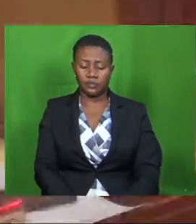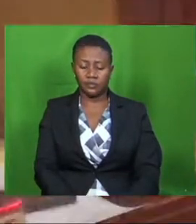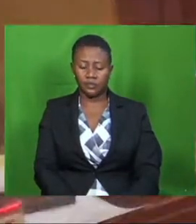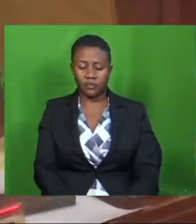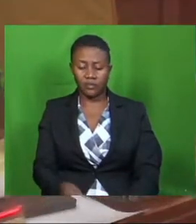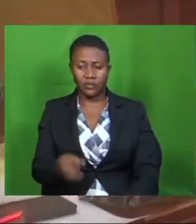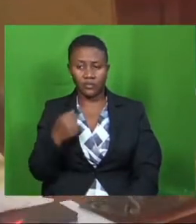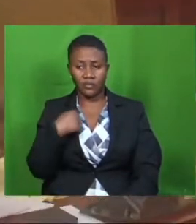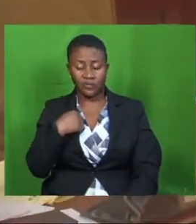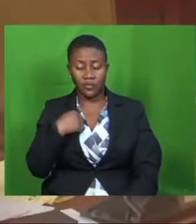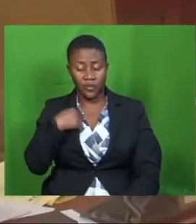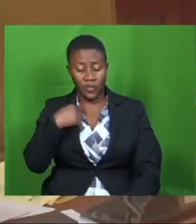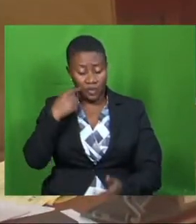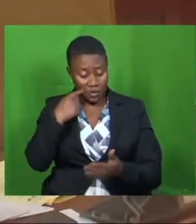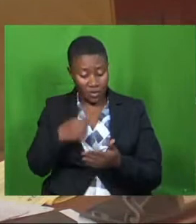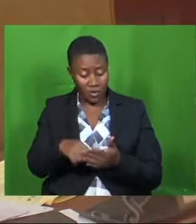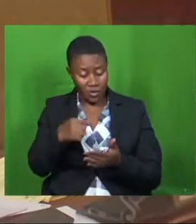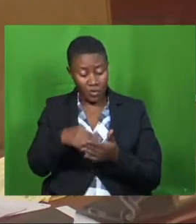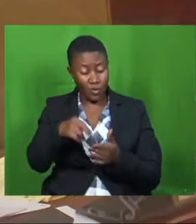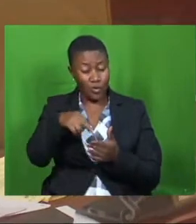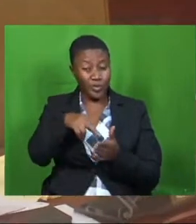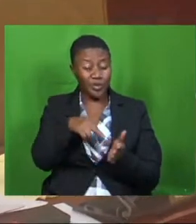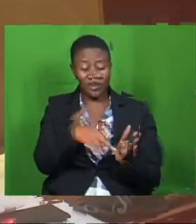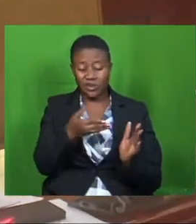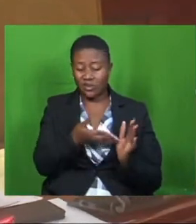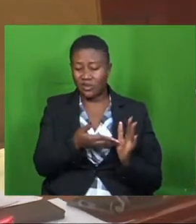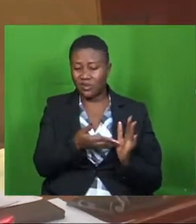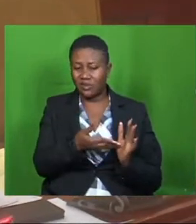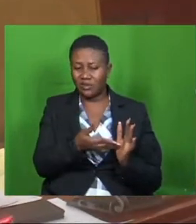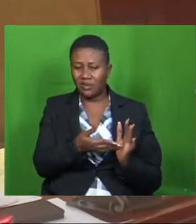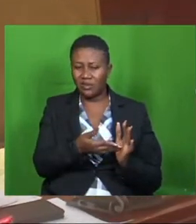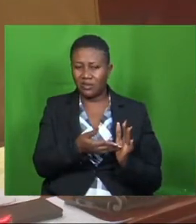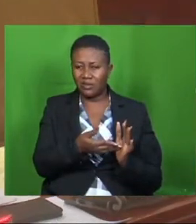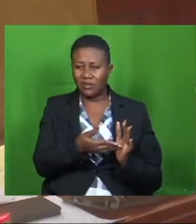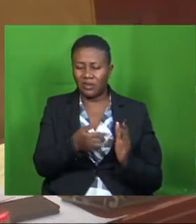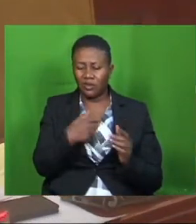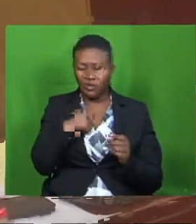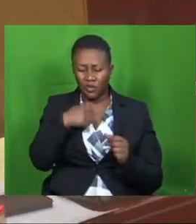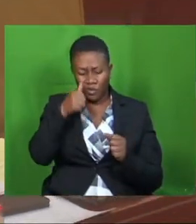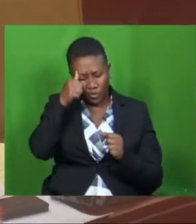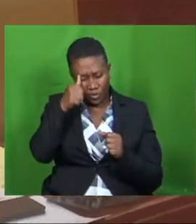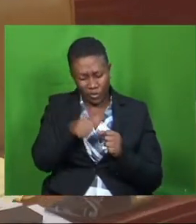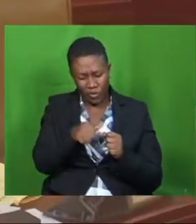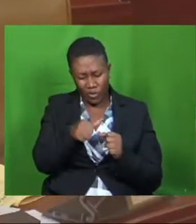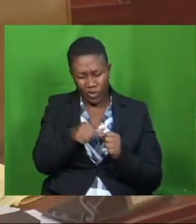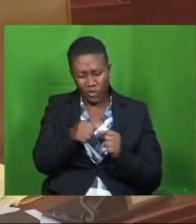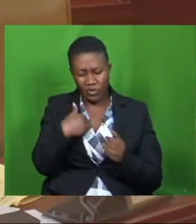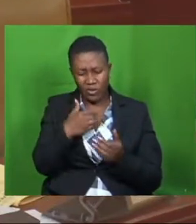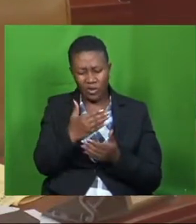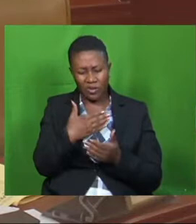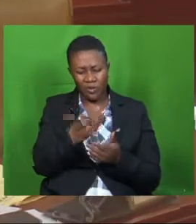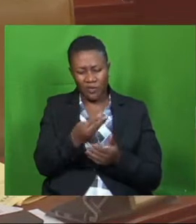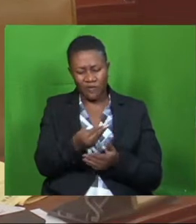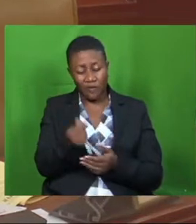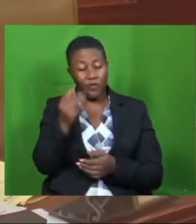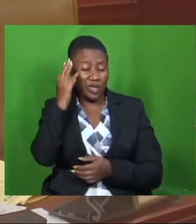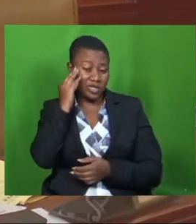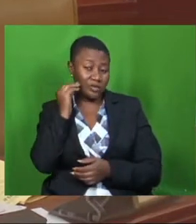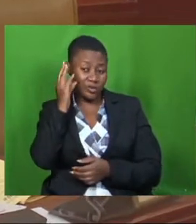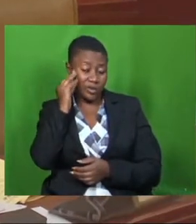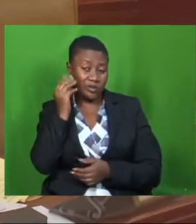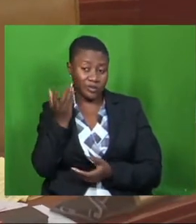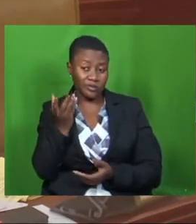laws. Unfortunately, that's not what we see. Mr. Speaker, we have recommended that there is a